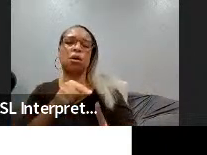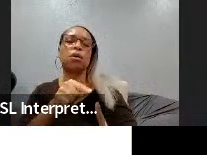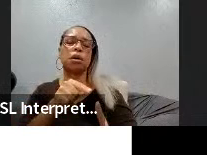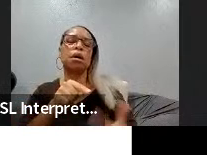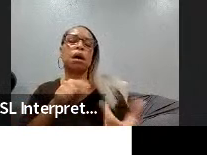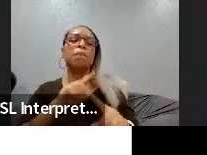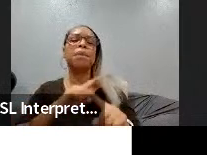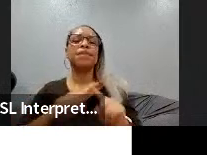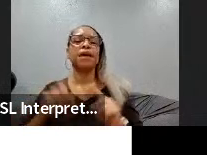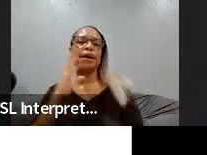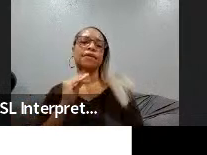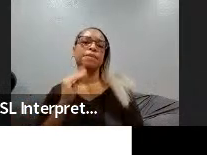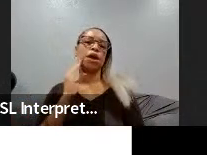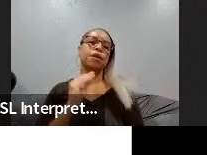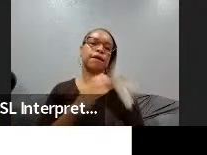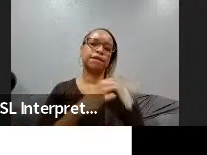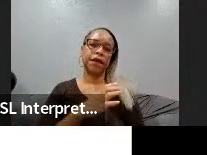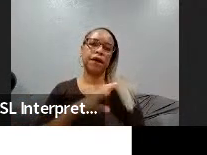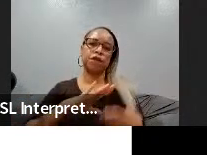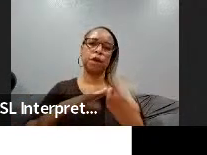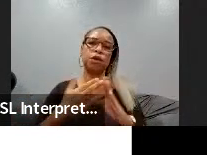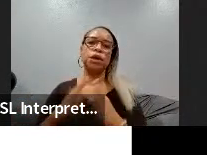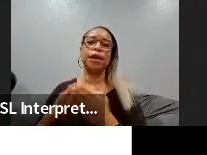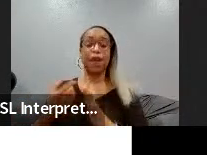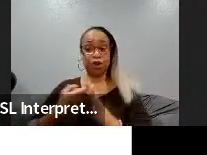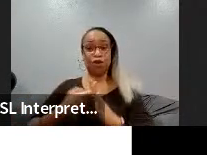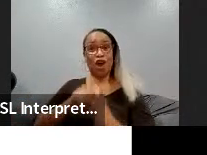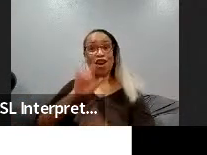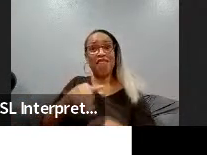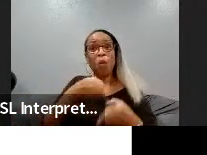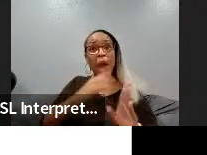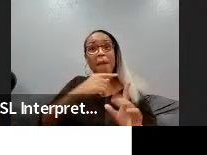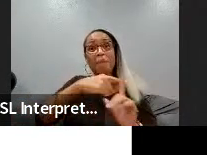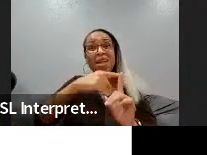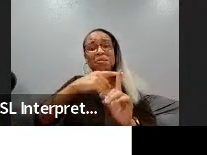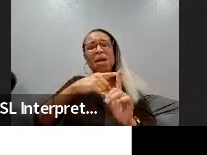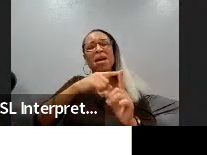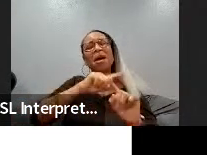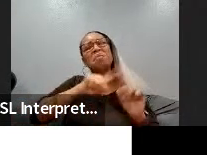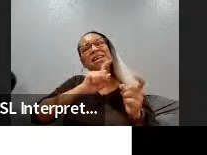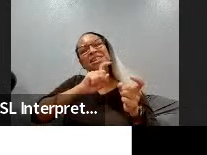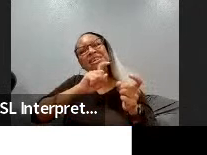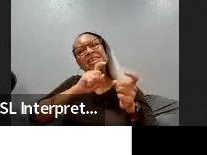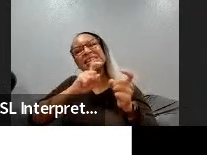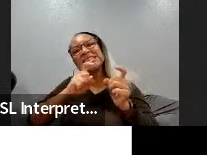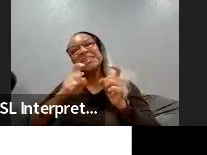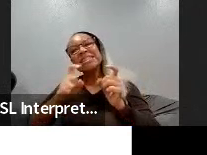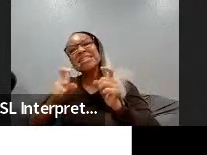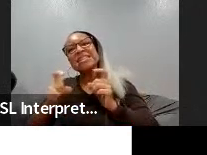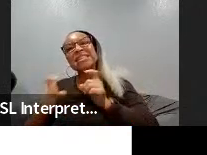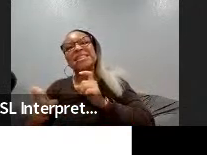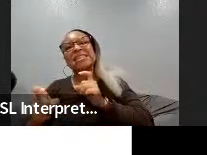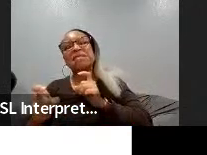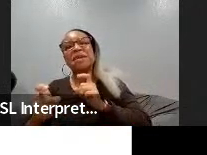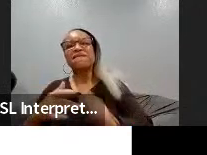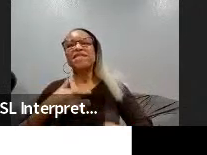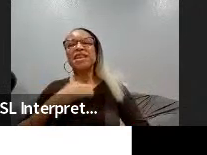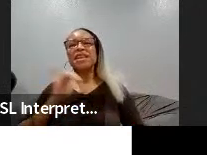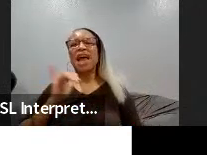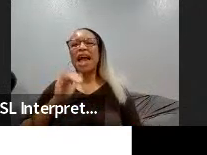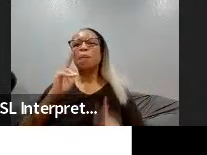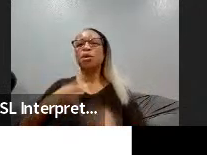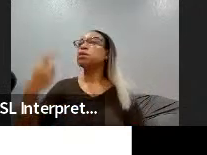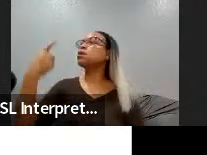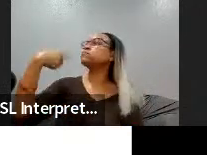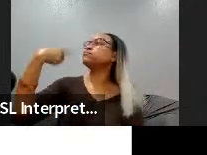resilience meetings. It started off in that way, and now it's kind of shifting back to just kind of like being talked at us and not